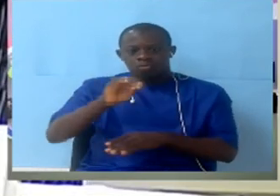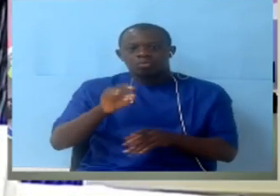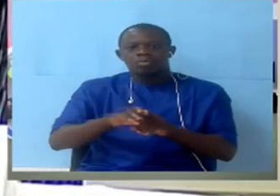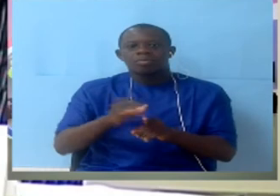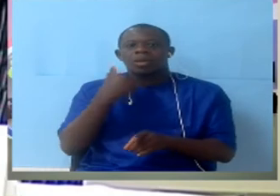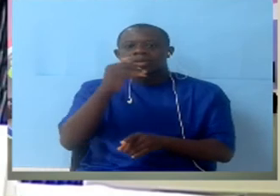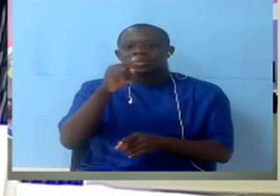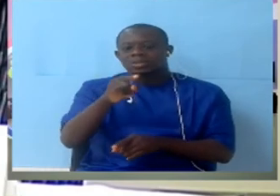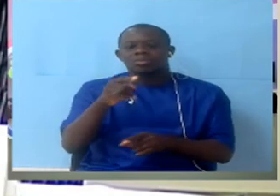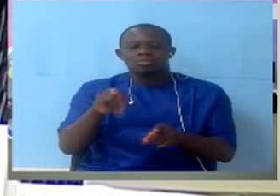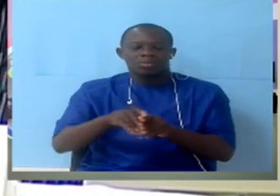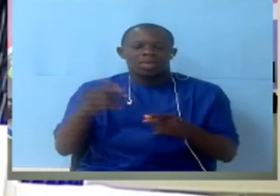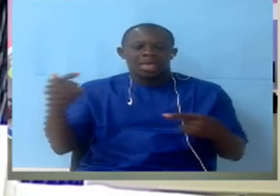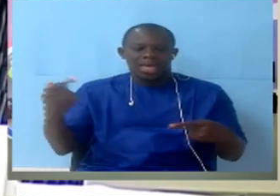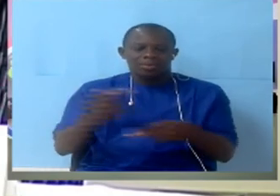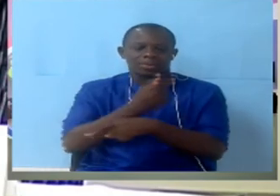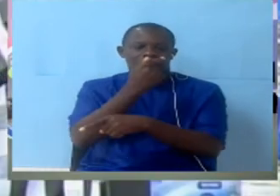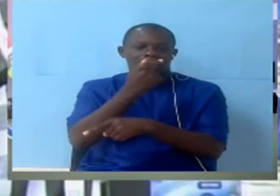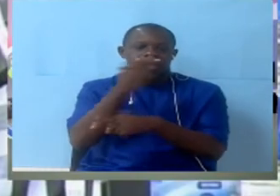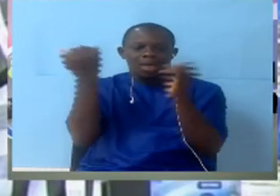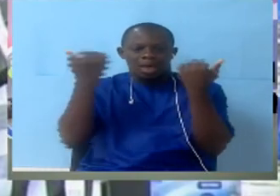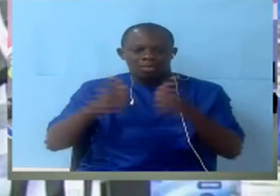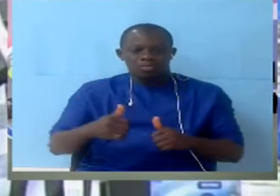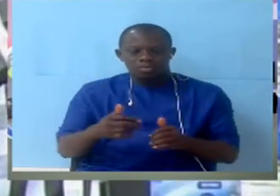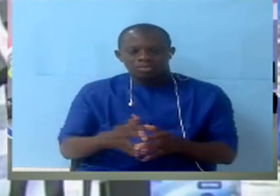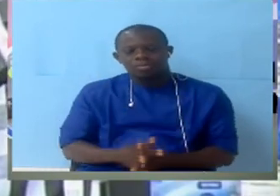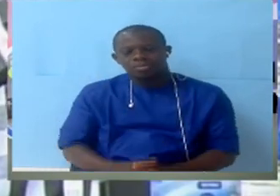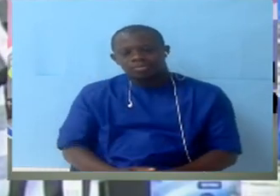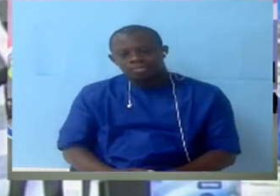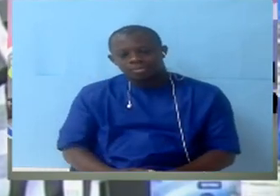an accident, wasn't it? That accident on the Kodi.